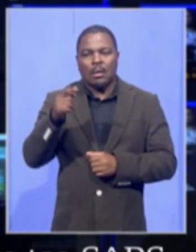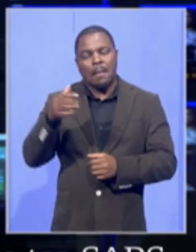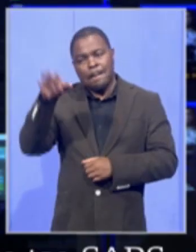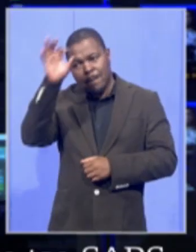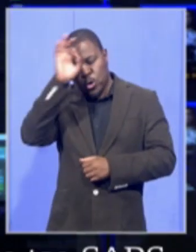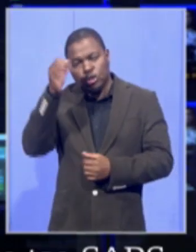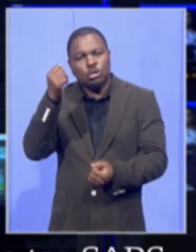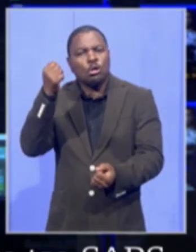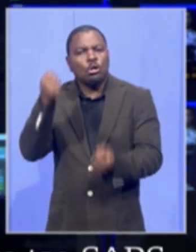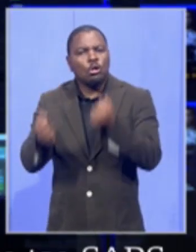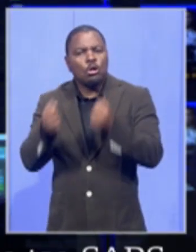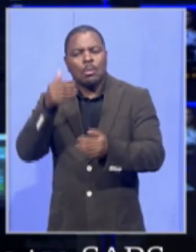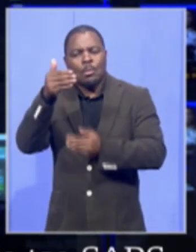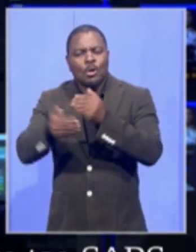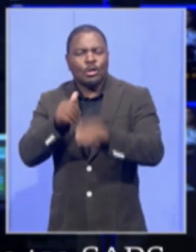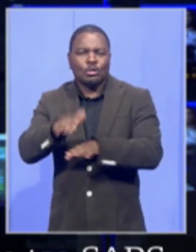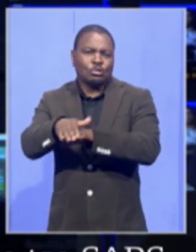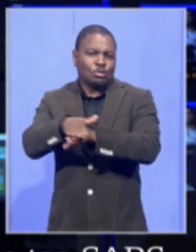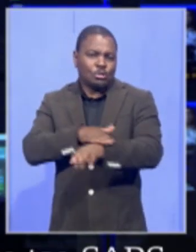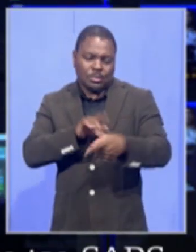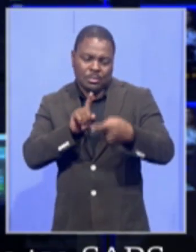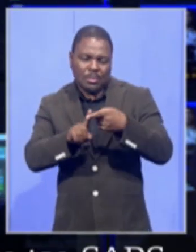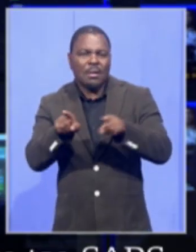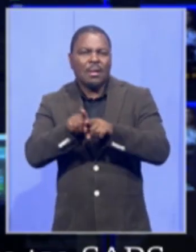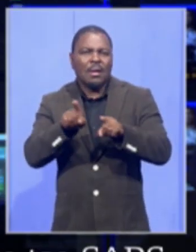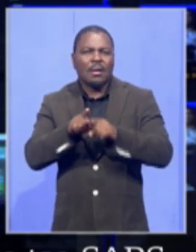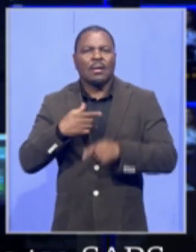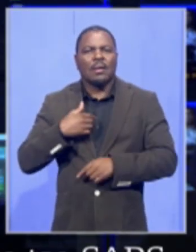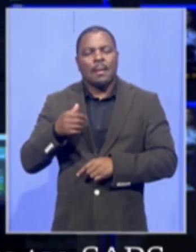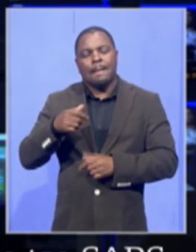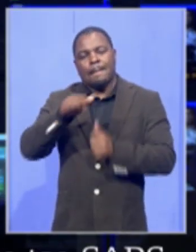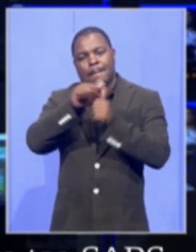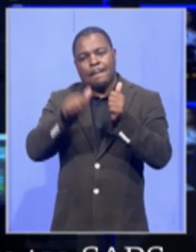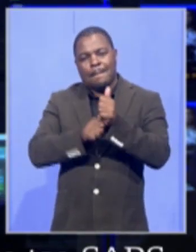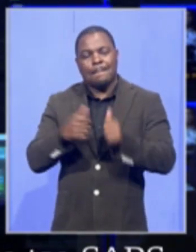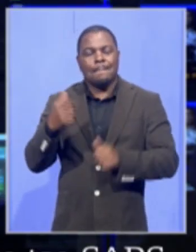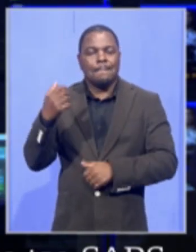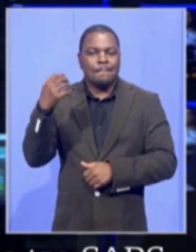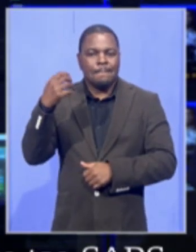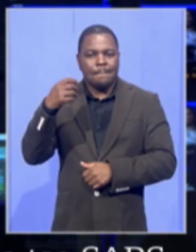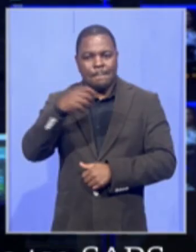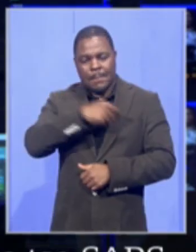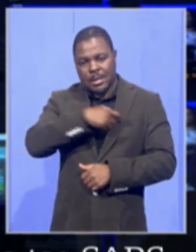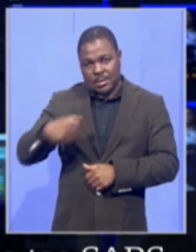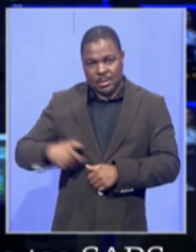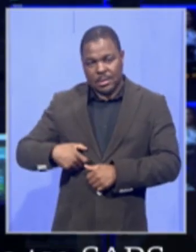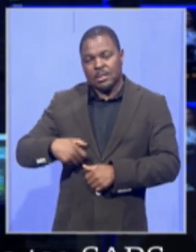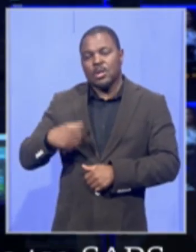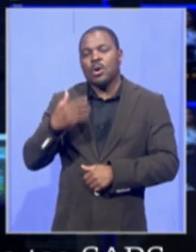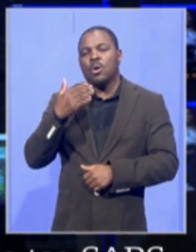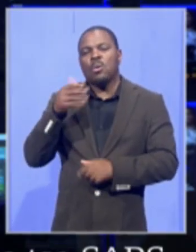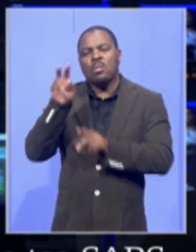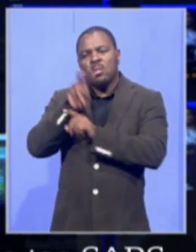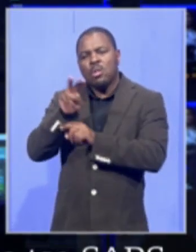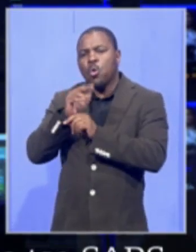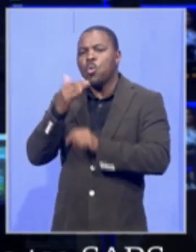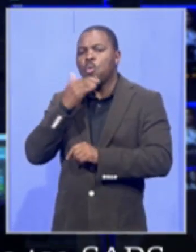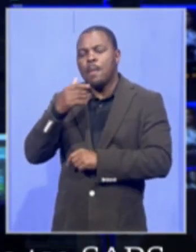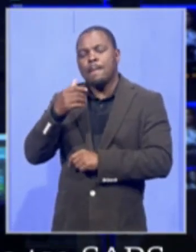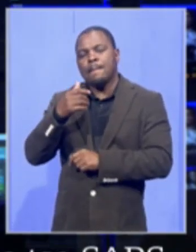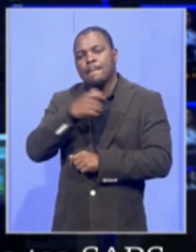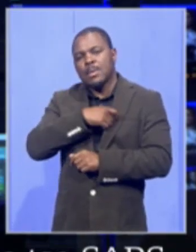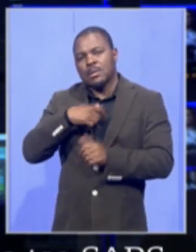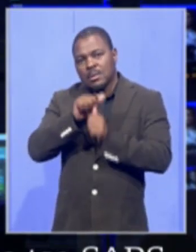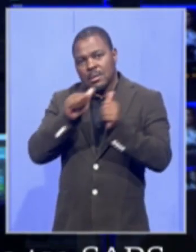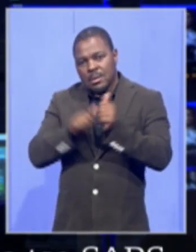tsa sepolesa sa naha tse kenyeletsang le ya lekala la tshireletso ya bahlomphehi VIP ya motlatsa mopresidente